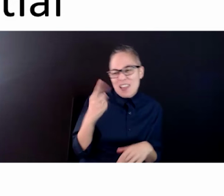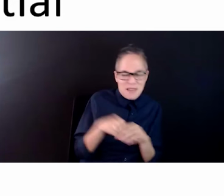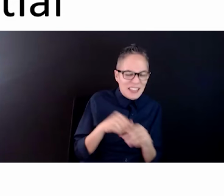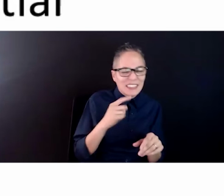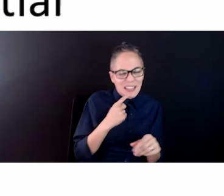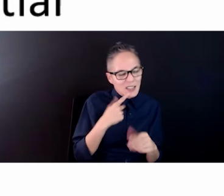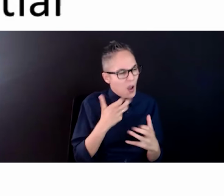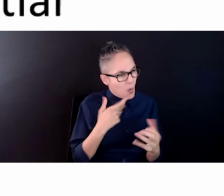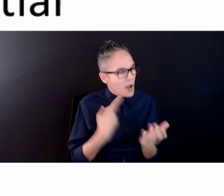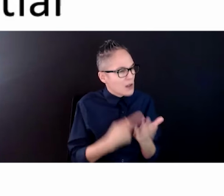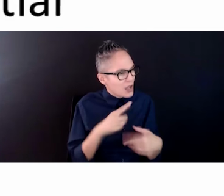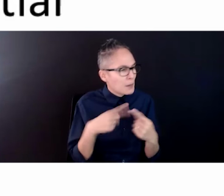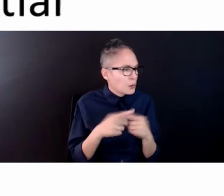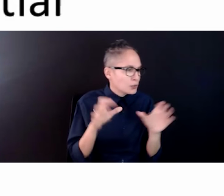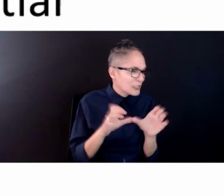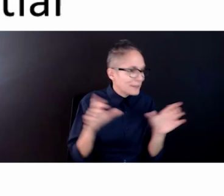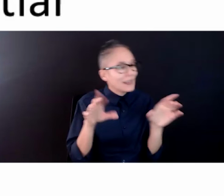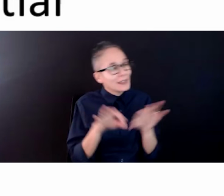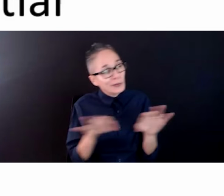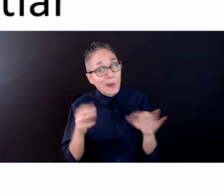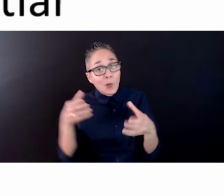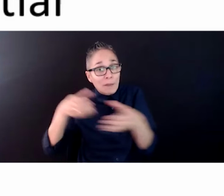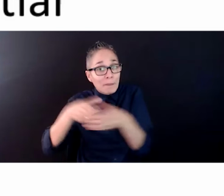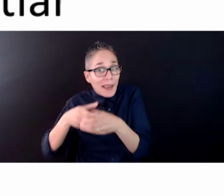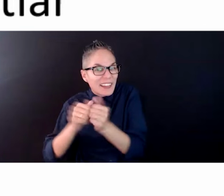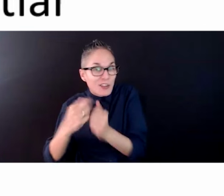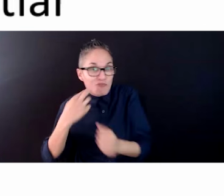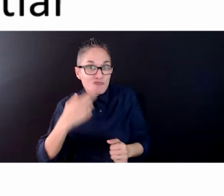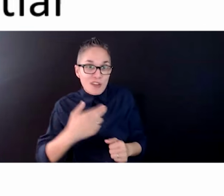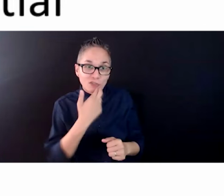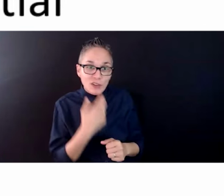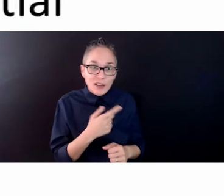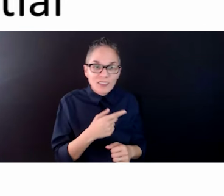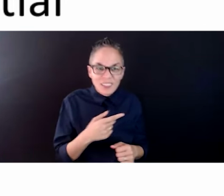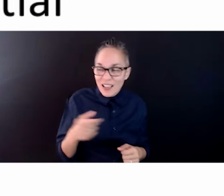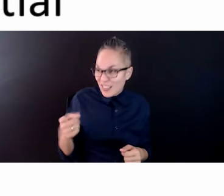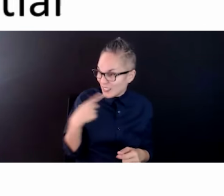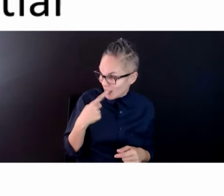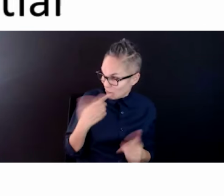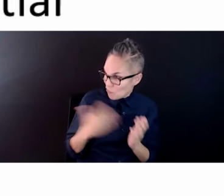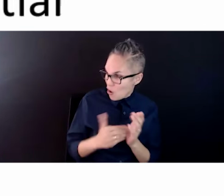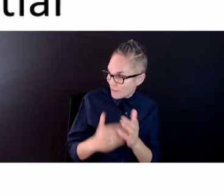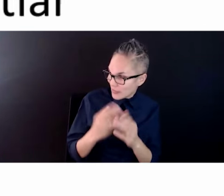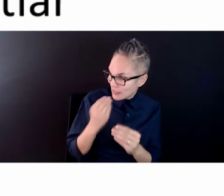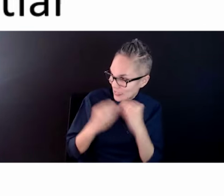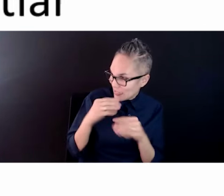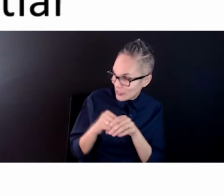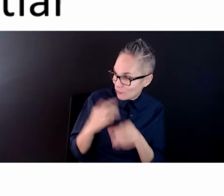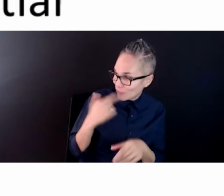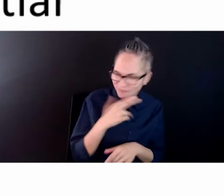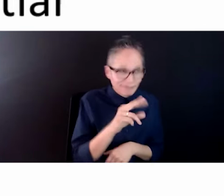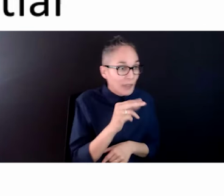whatever. And we met over, at a restaurant. And he said, do you guys do this regularly? And they go, yeah, we always eat lunch.